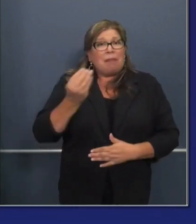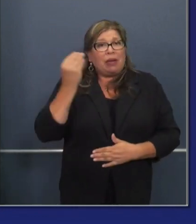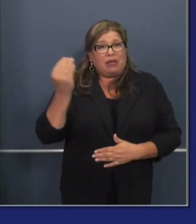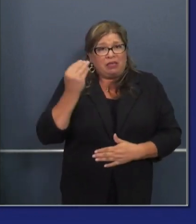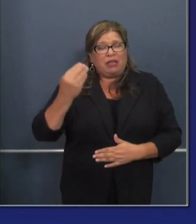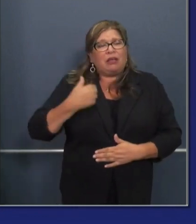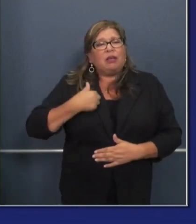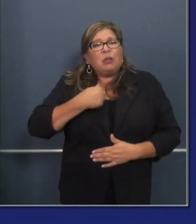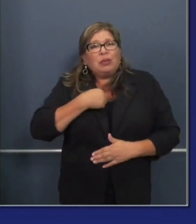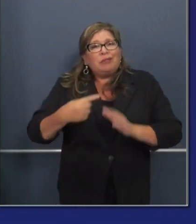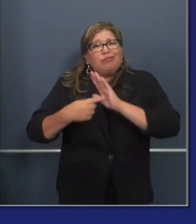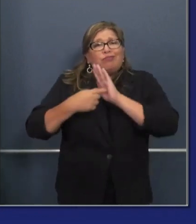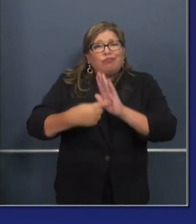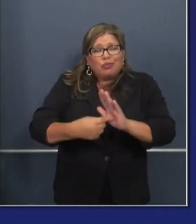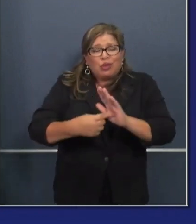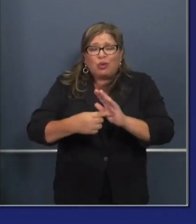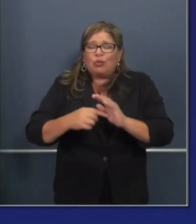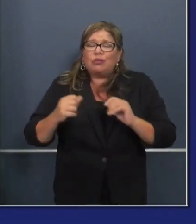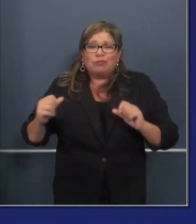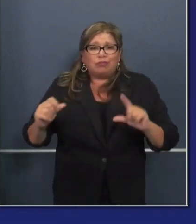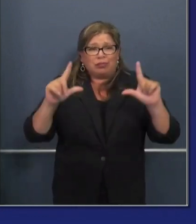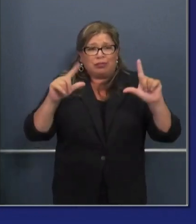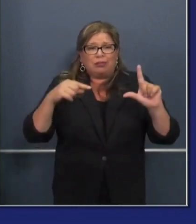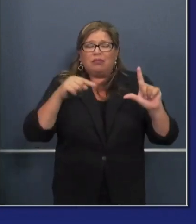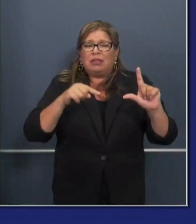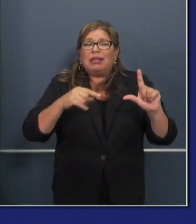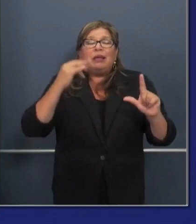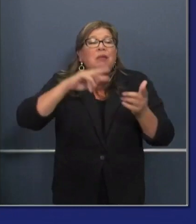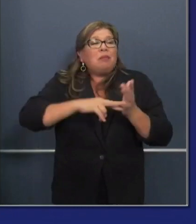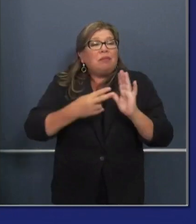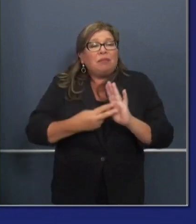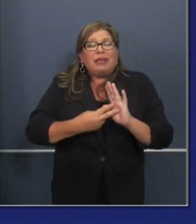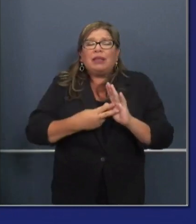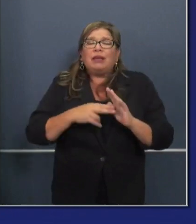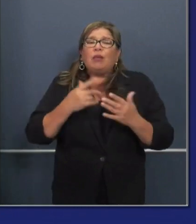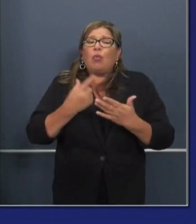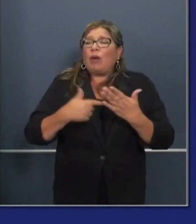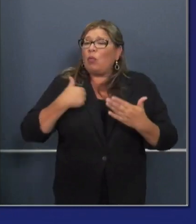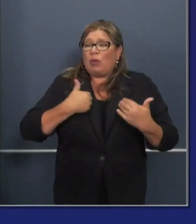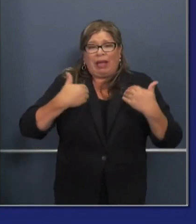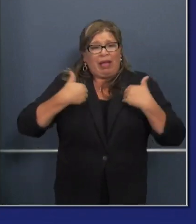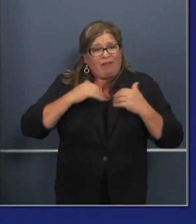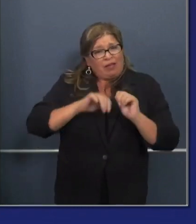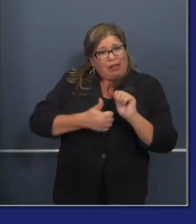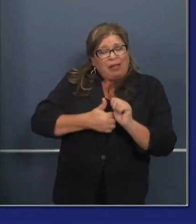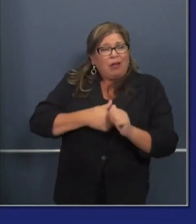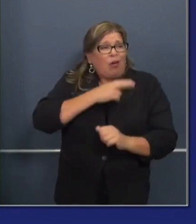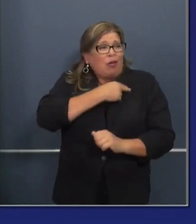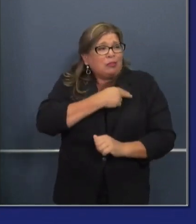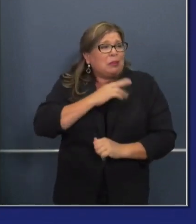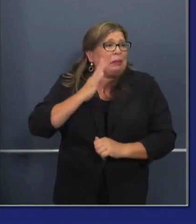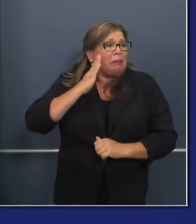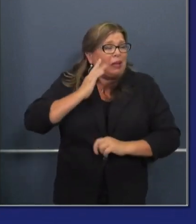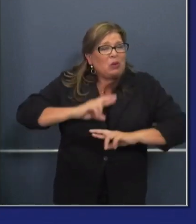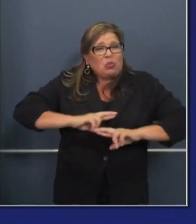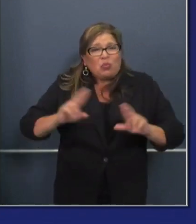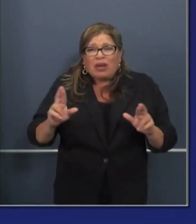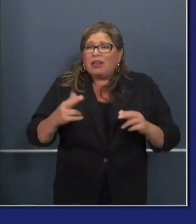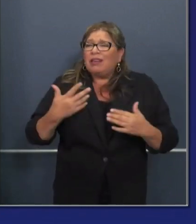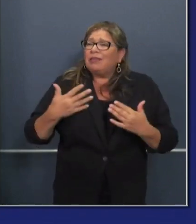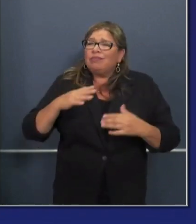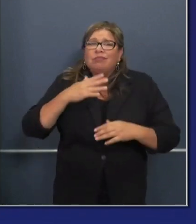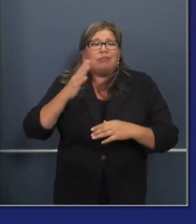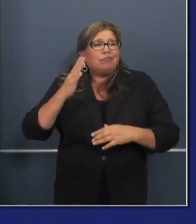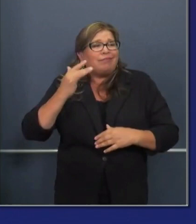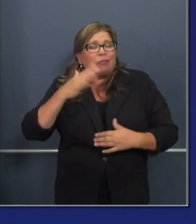to address the increase in the spread of this virus. This updates you in terms of total healthcare